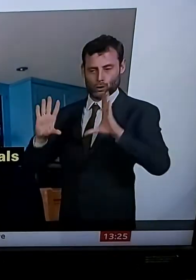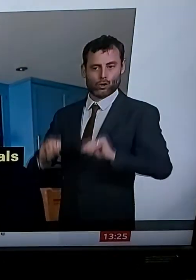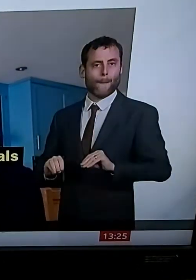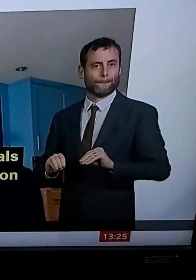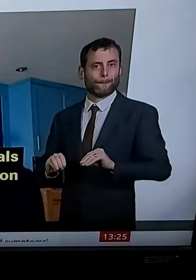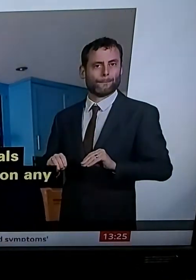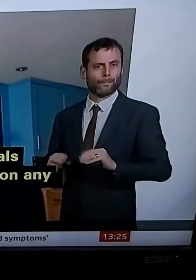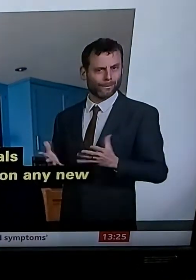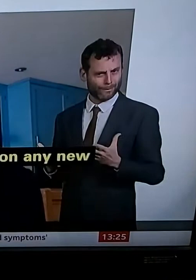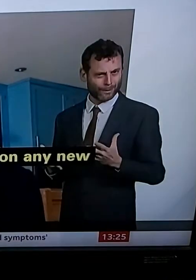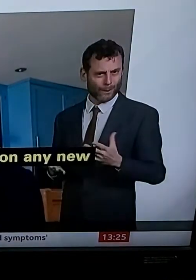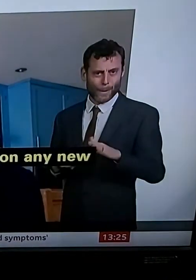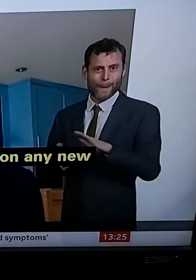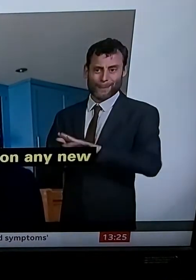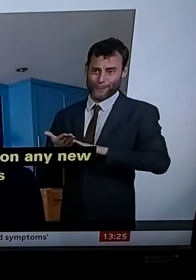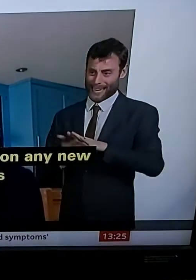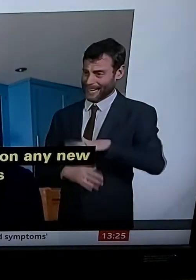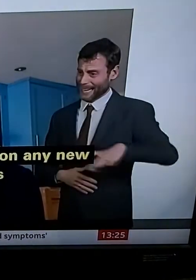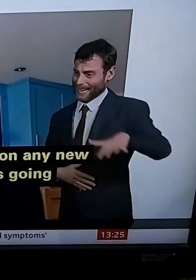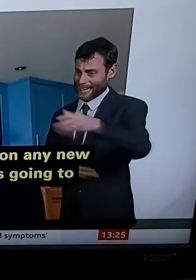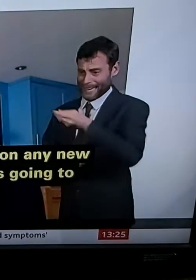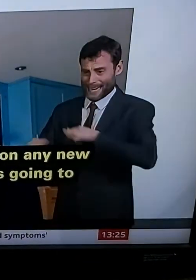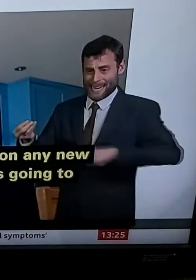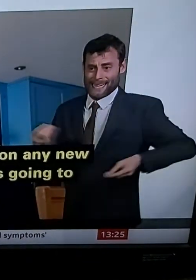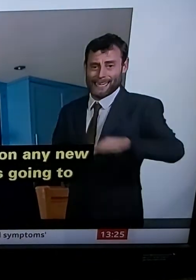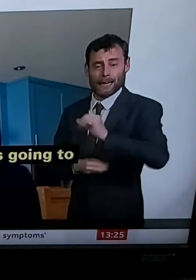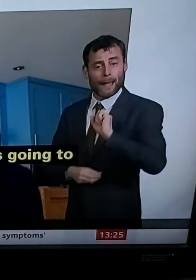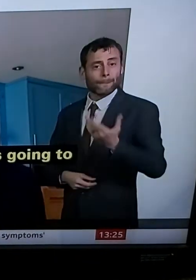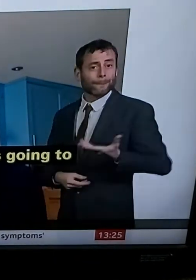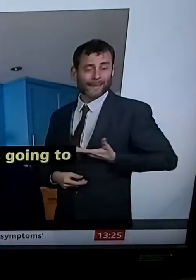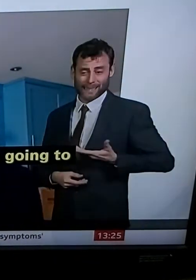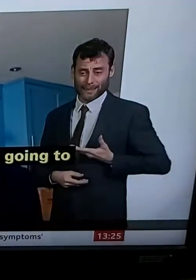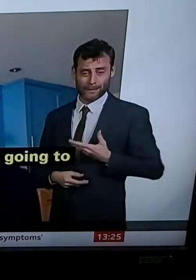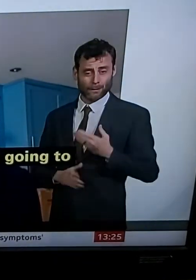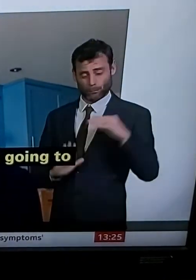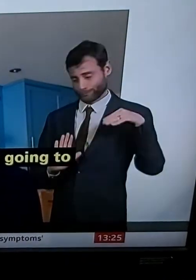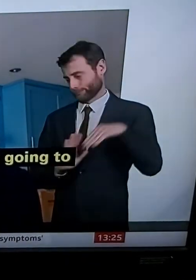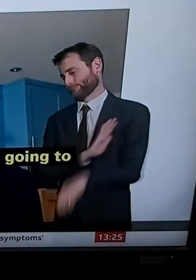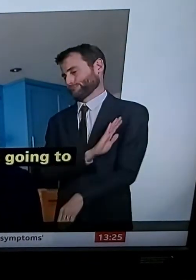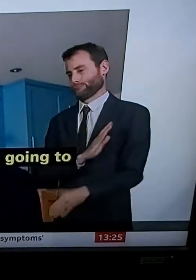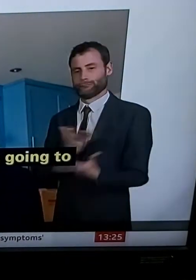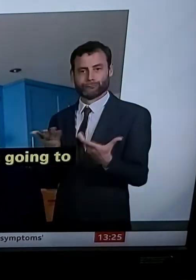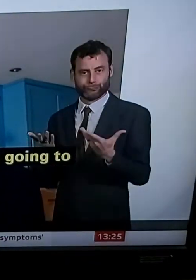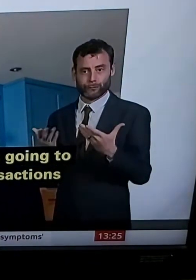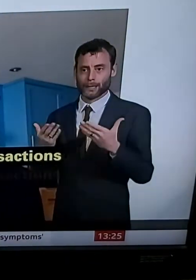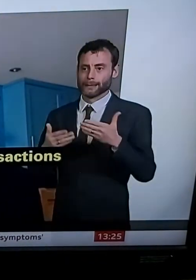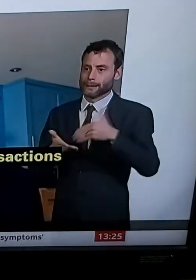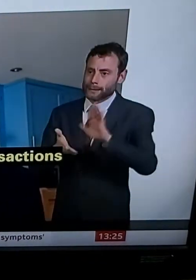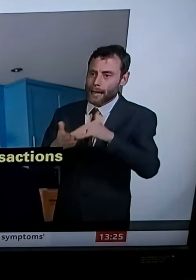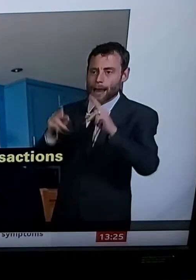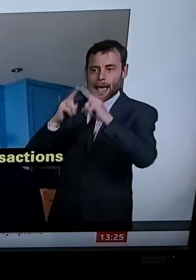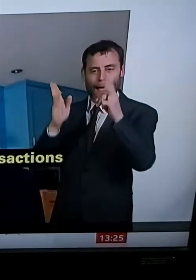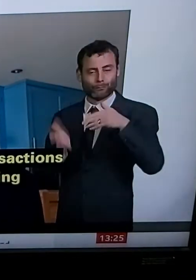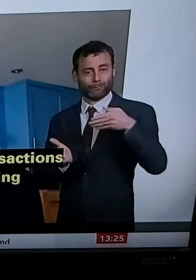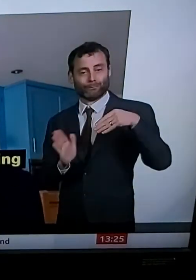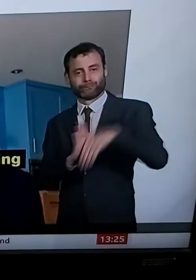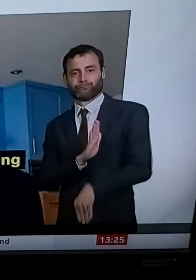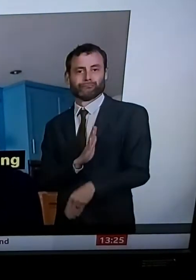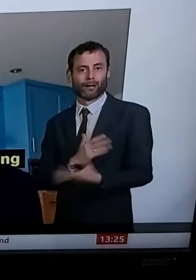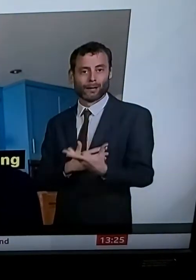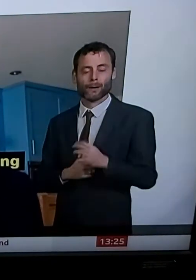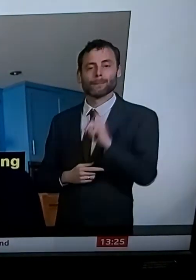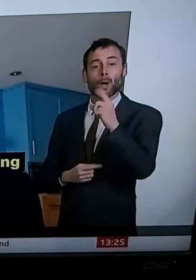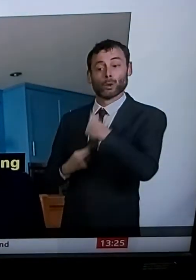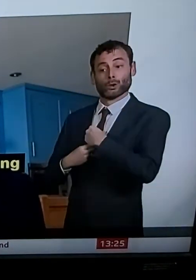a very sharp fall in transactions and in activity in the housing market. On the plus side, solicitors are getting